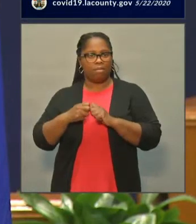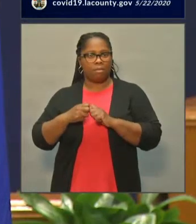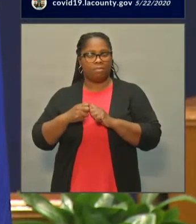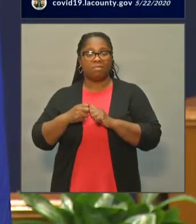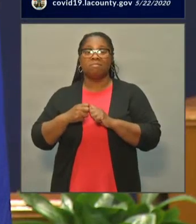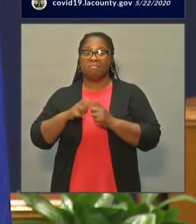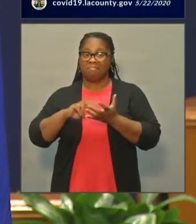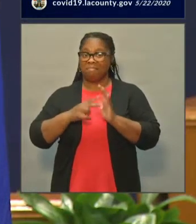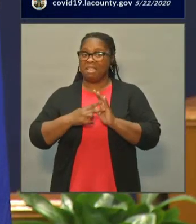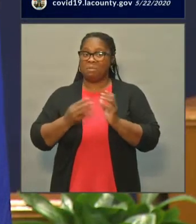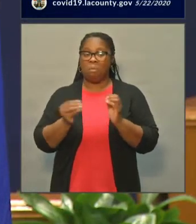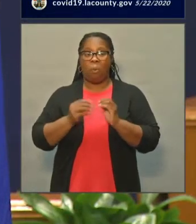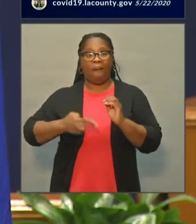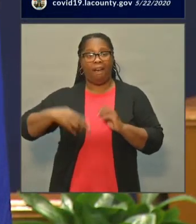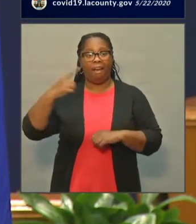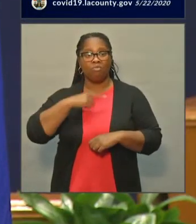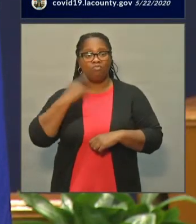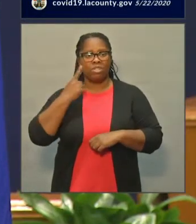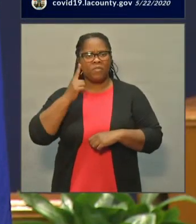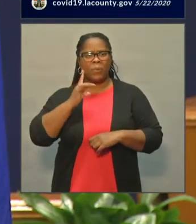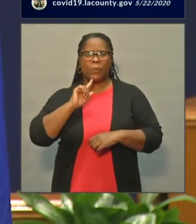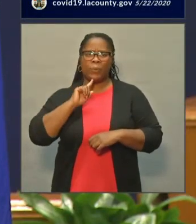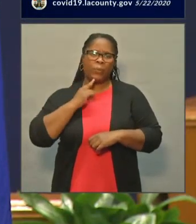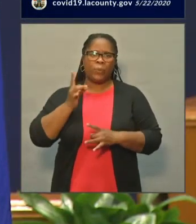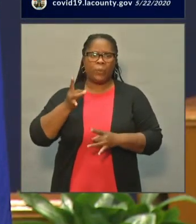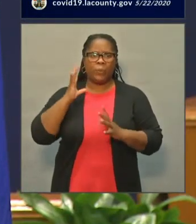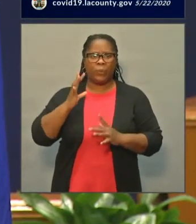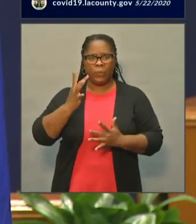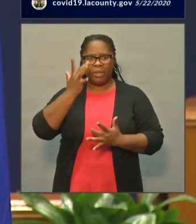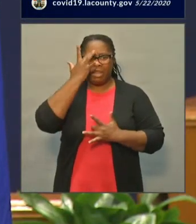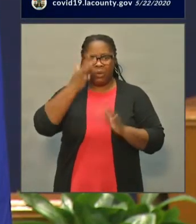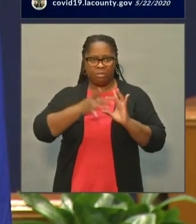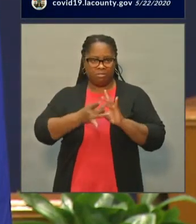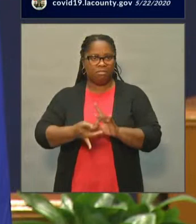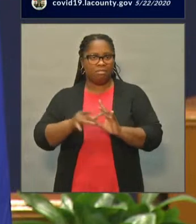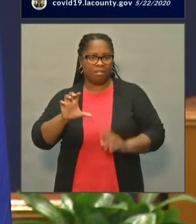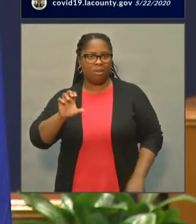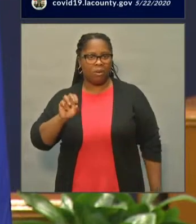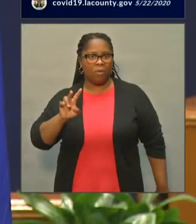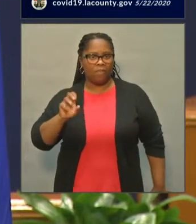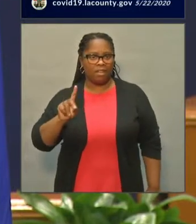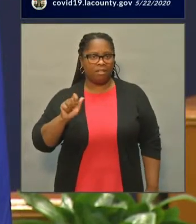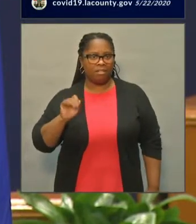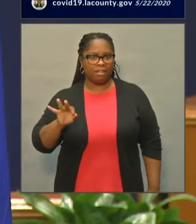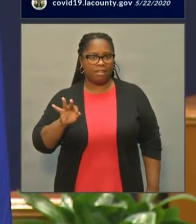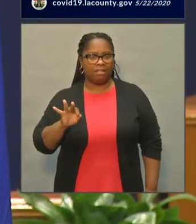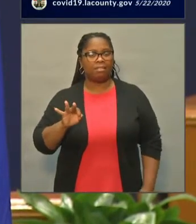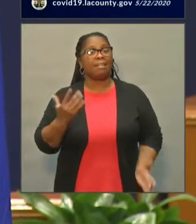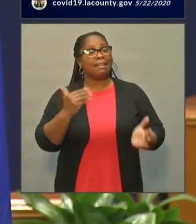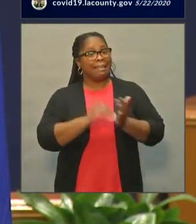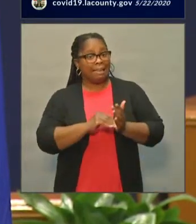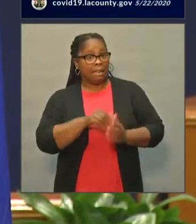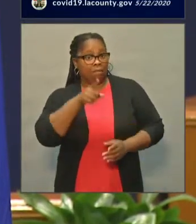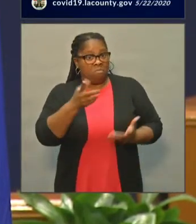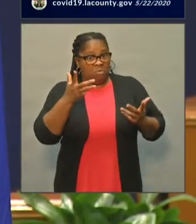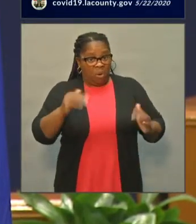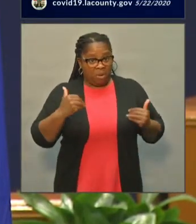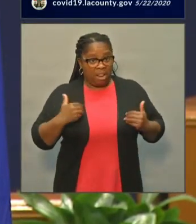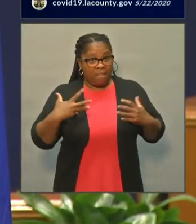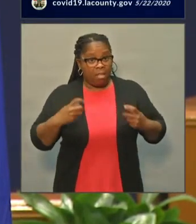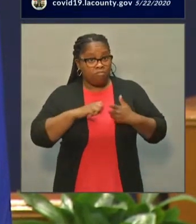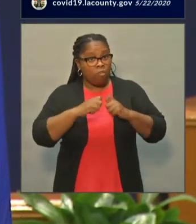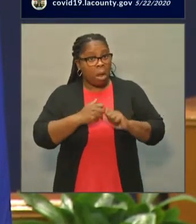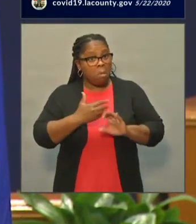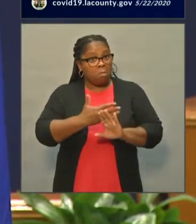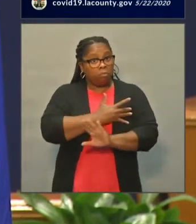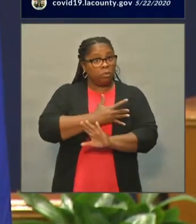much higher risk for serious illness related to COVID-19. So again, if you have an underlying health condition,